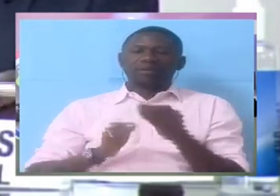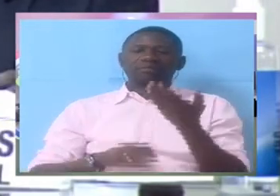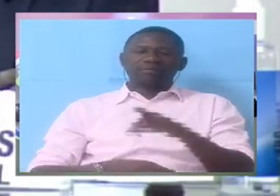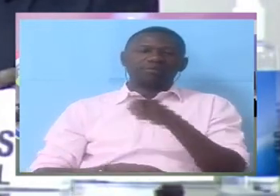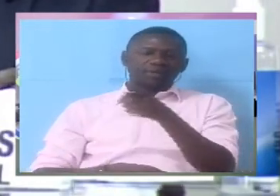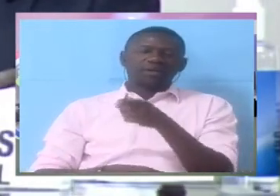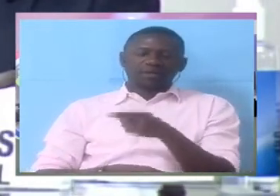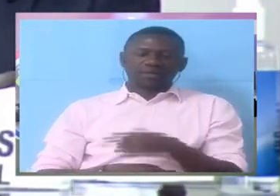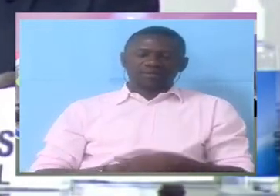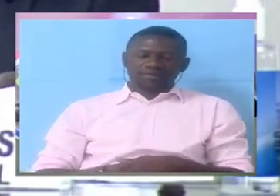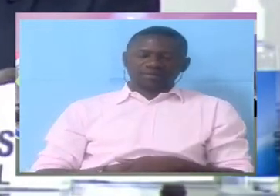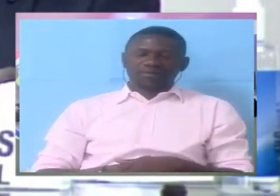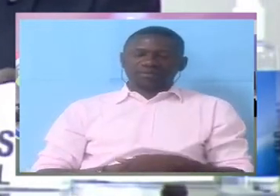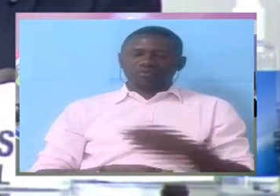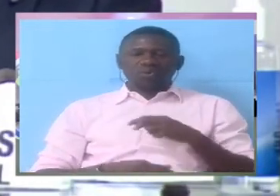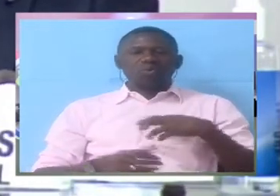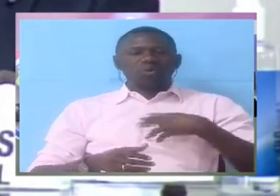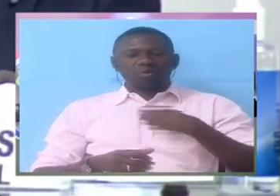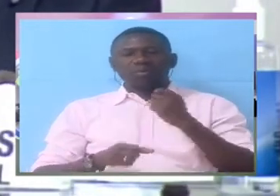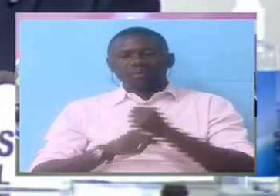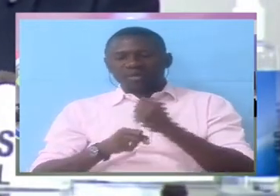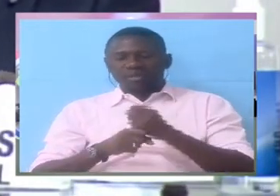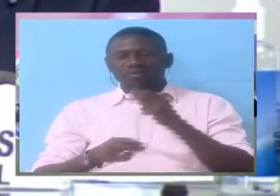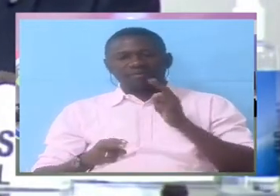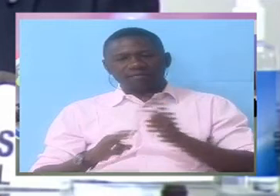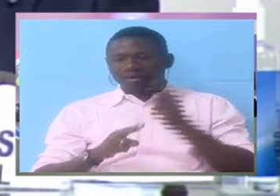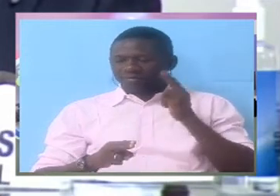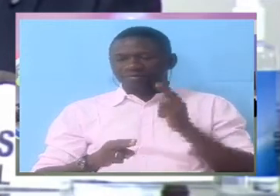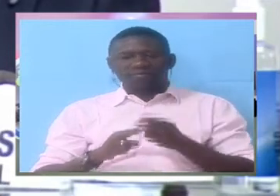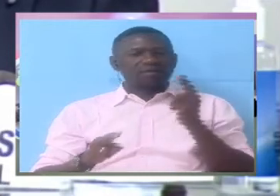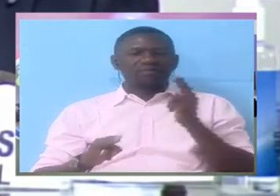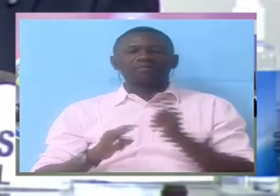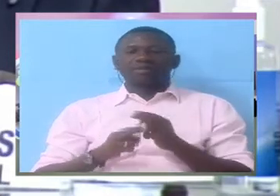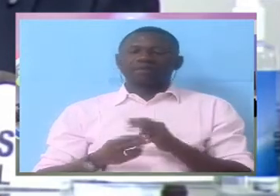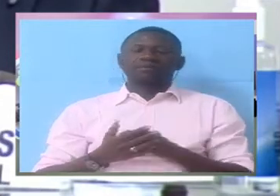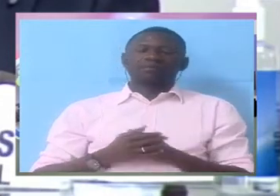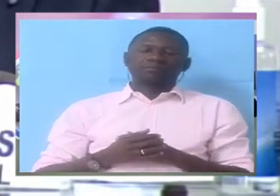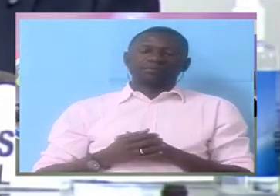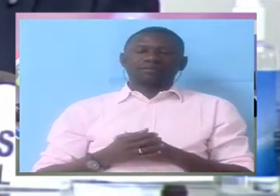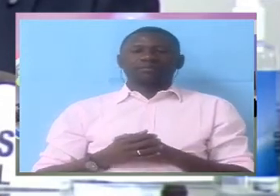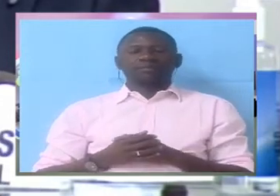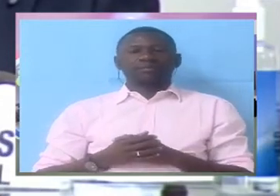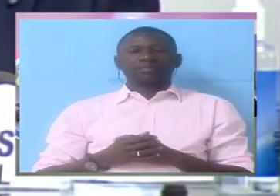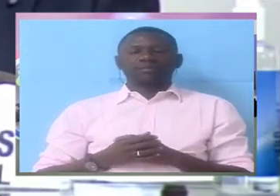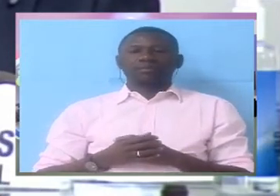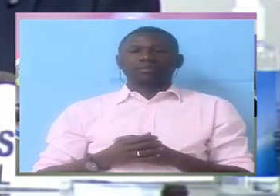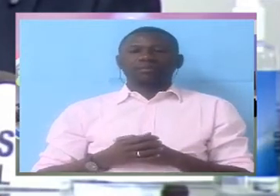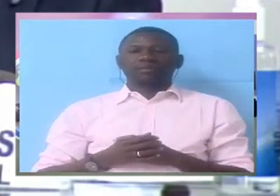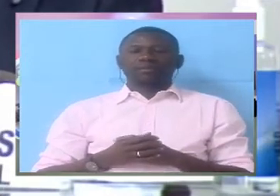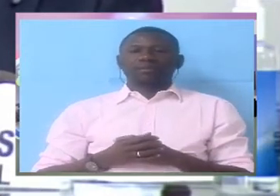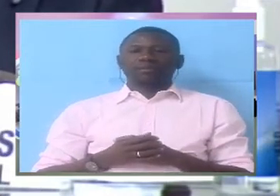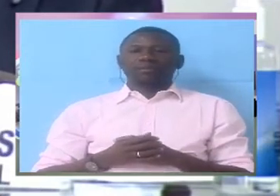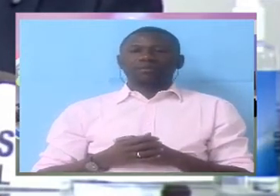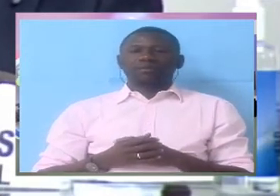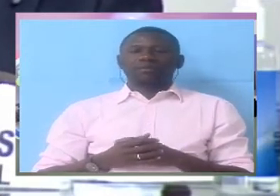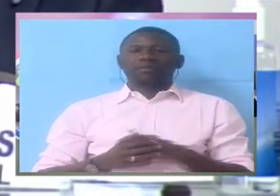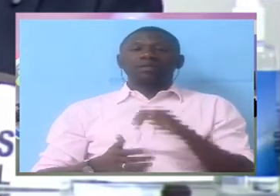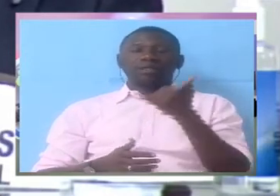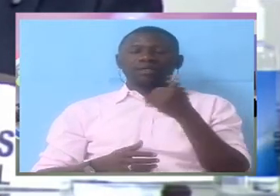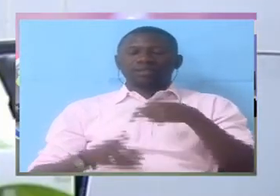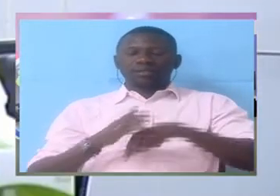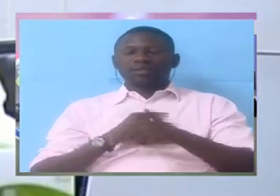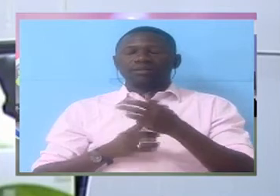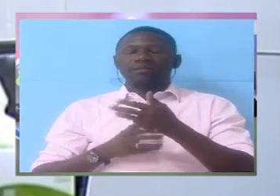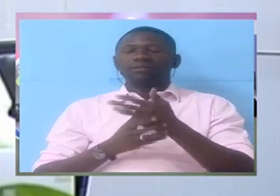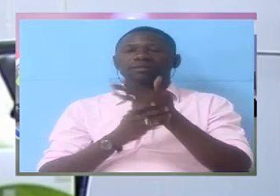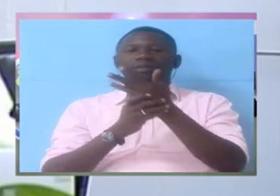time, though. We have to make it quick. Ata akaboto fancy wato domandin. Yeah, 89. I joined the